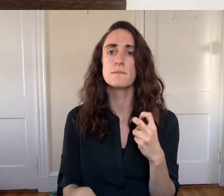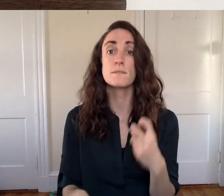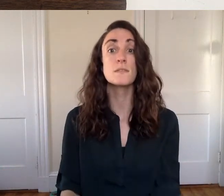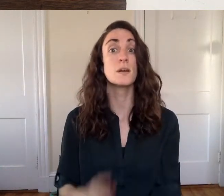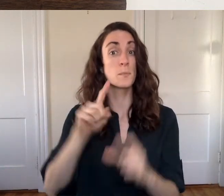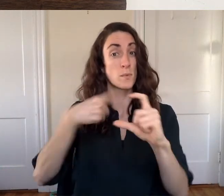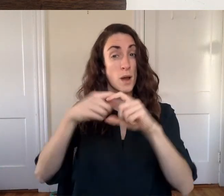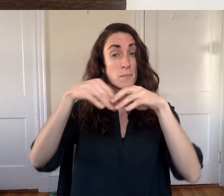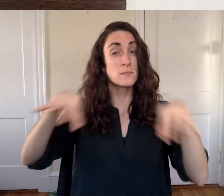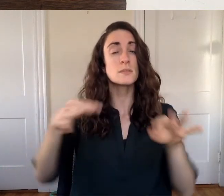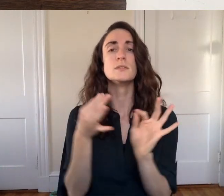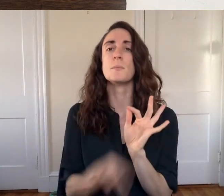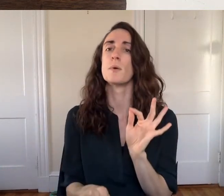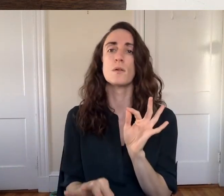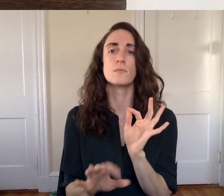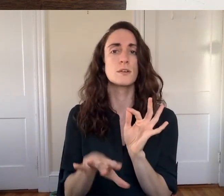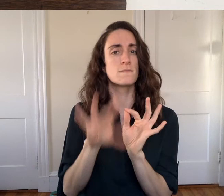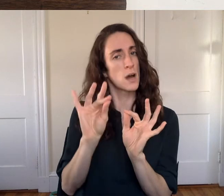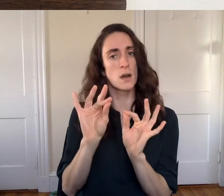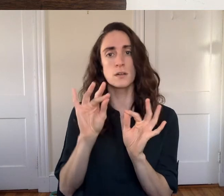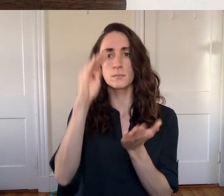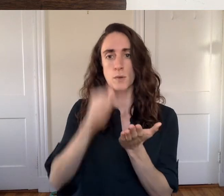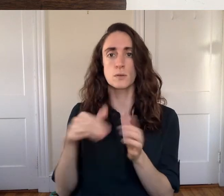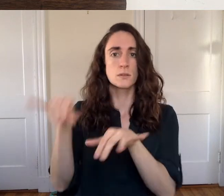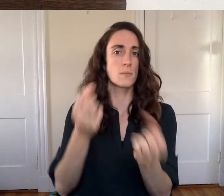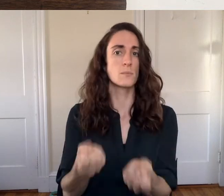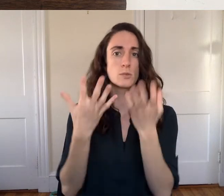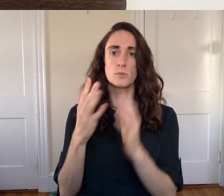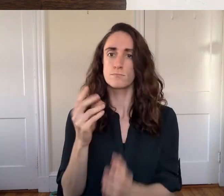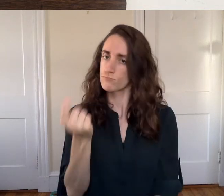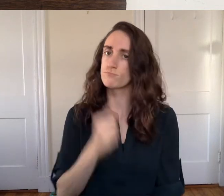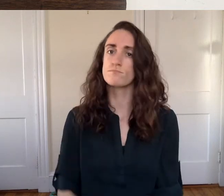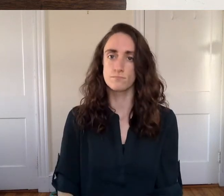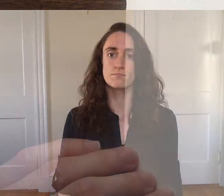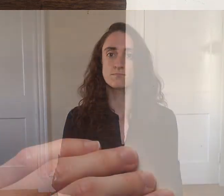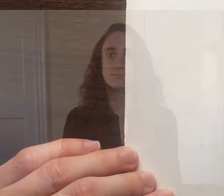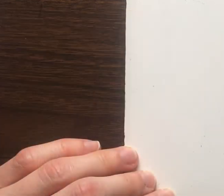Using prime factorization will actually be a lot easier.